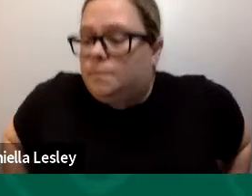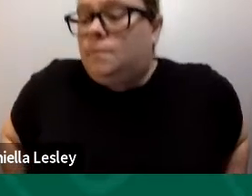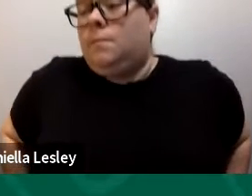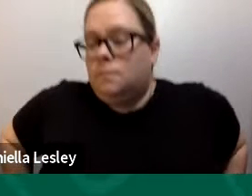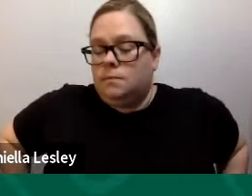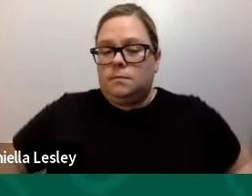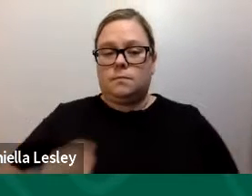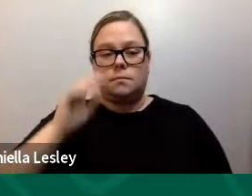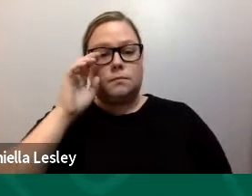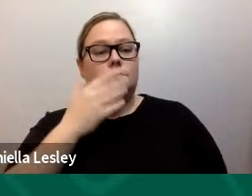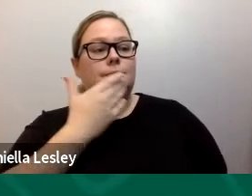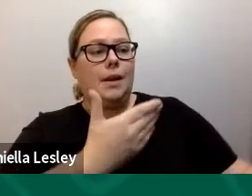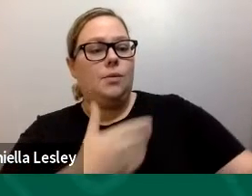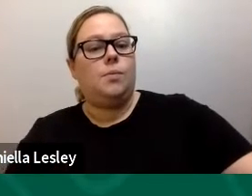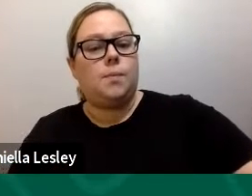Thank you, Dr. Basto.